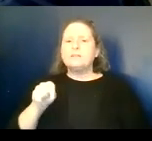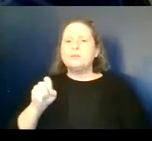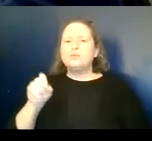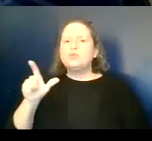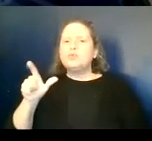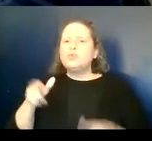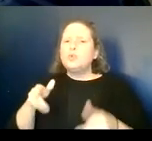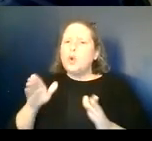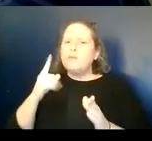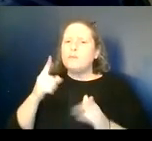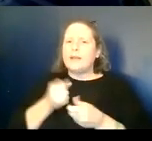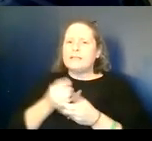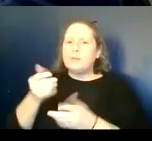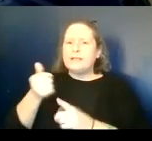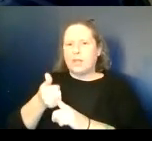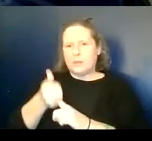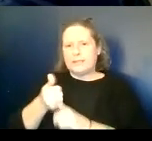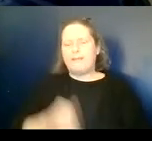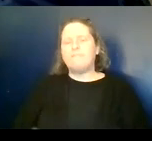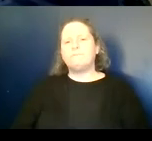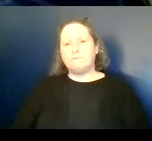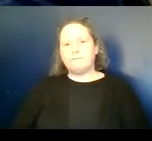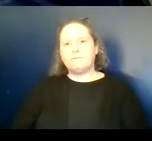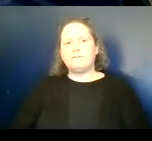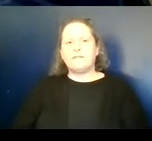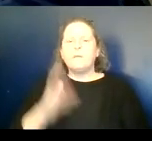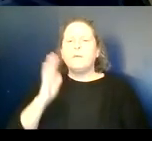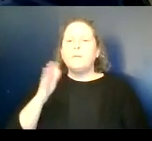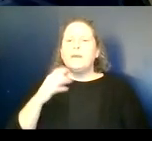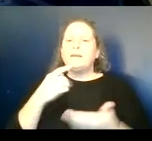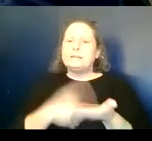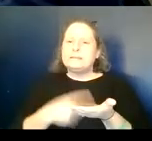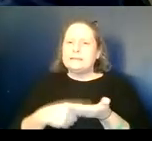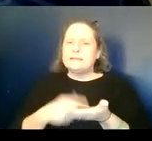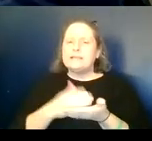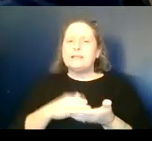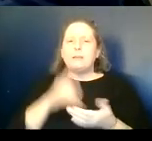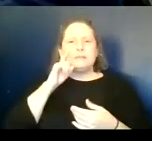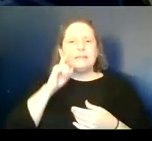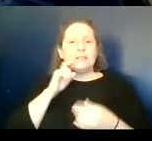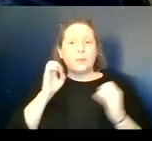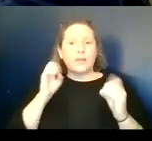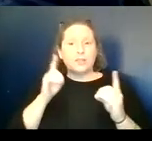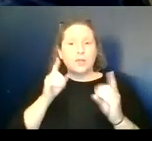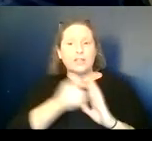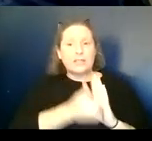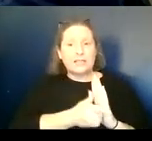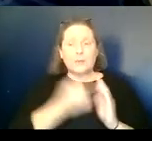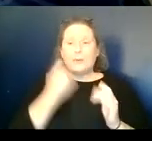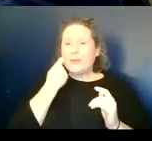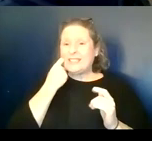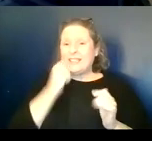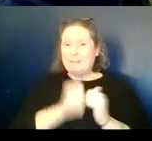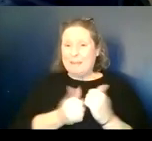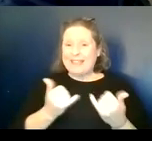yourself. And we're going to talk through some sexual education legislation that was passed this year that